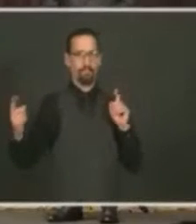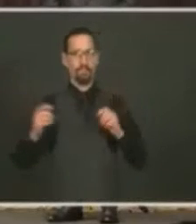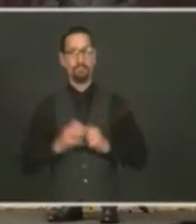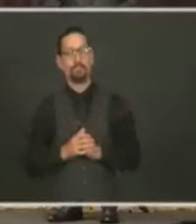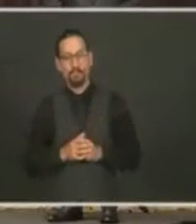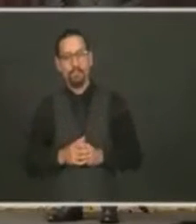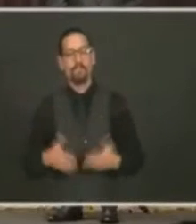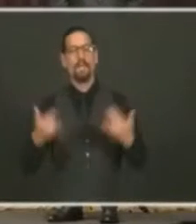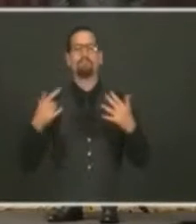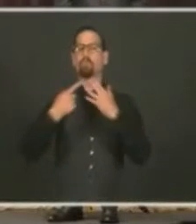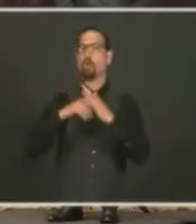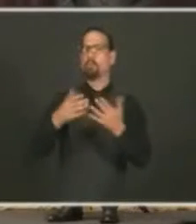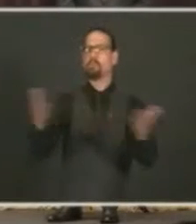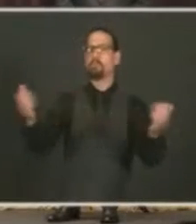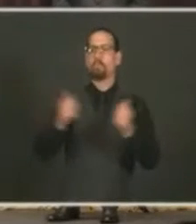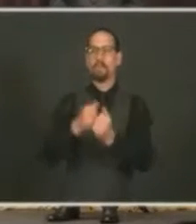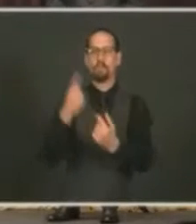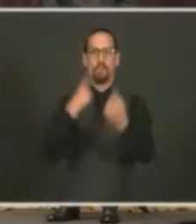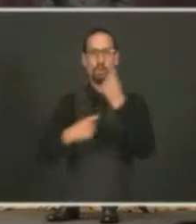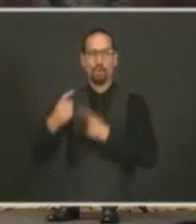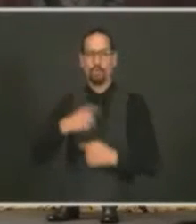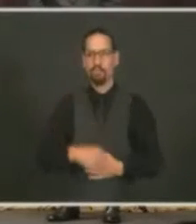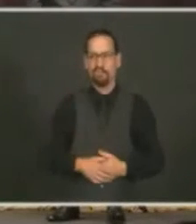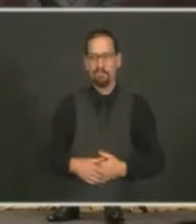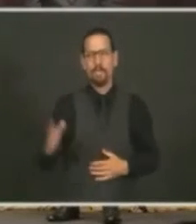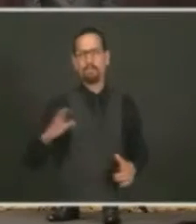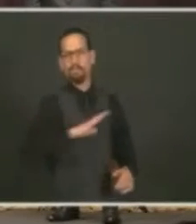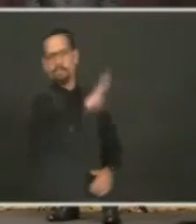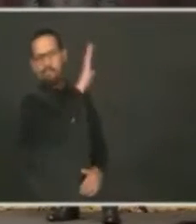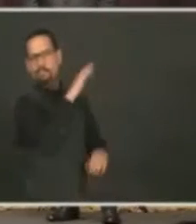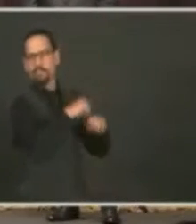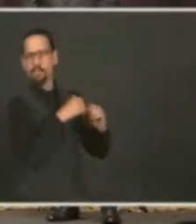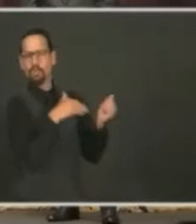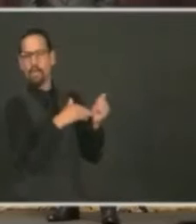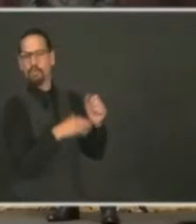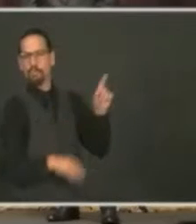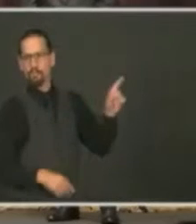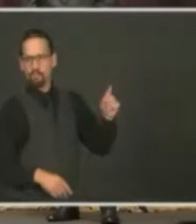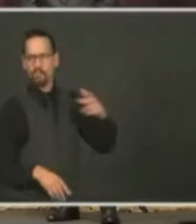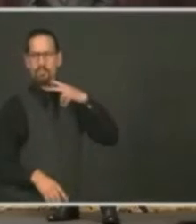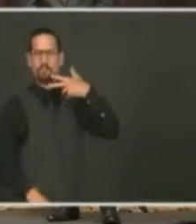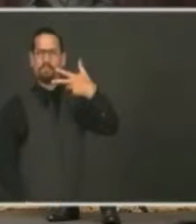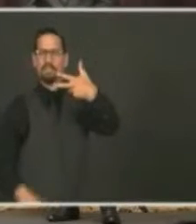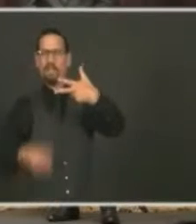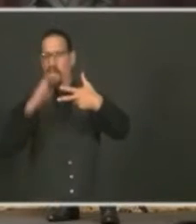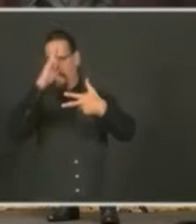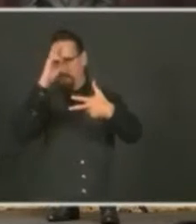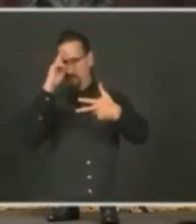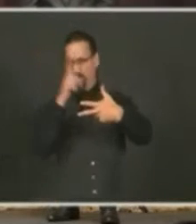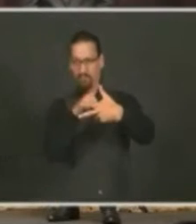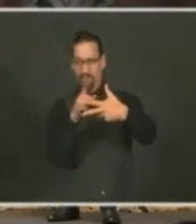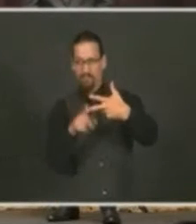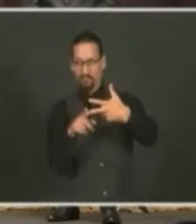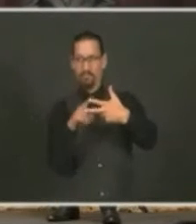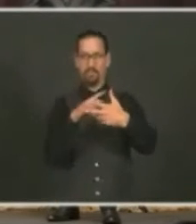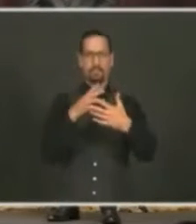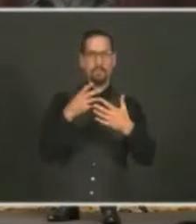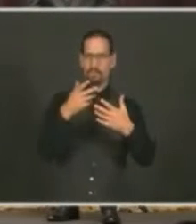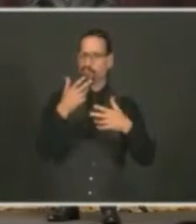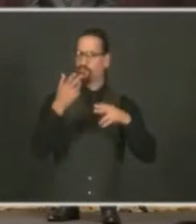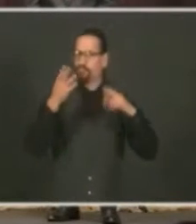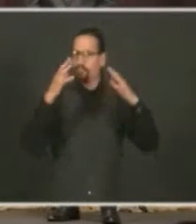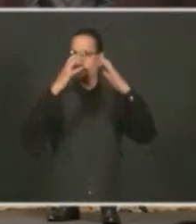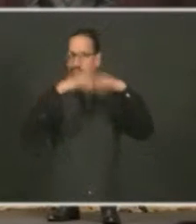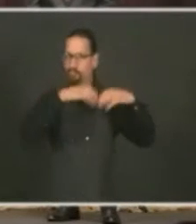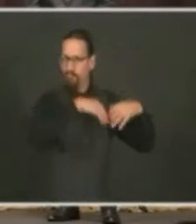the alternate hospital sites, the 2 that are decommissioned, what's going to become of their equipment, supplies,